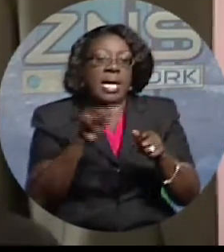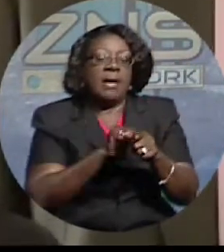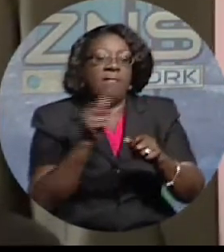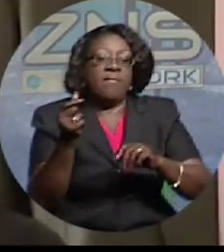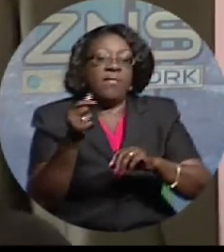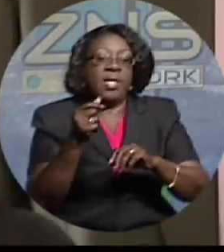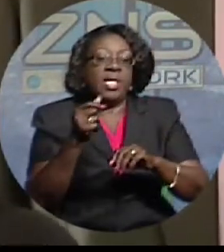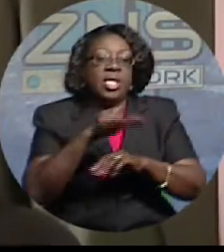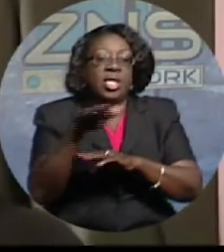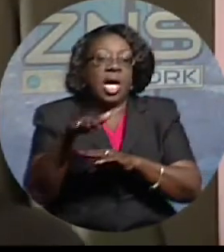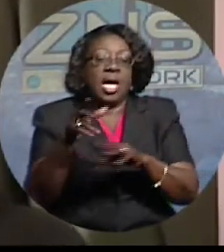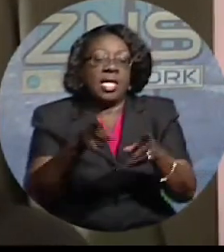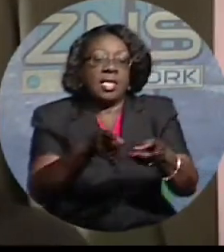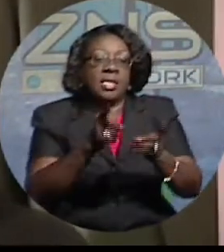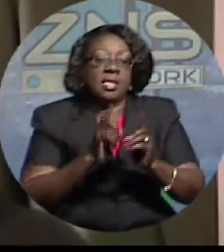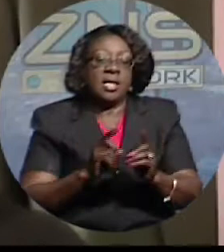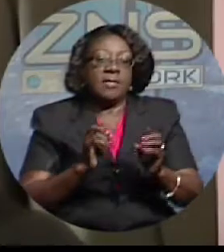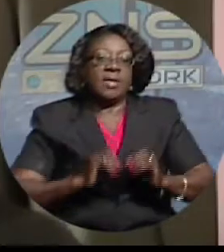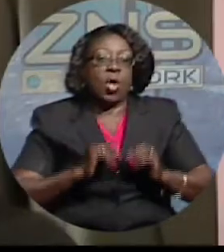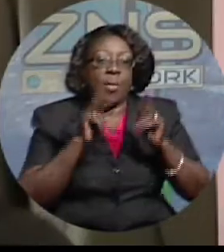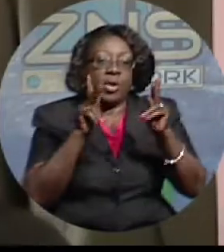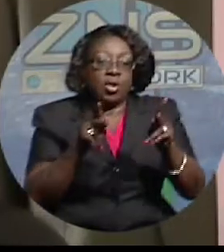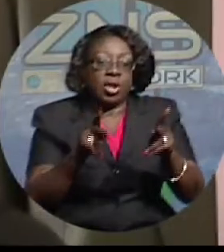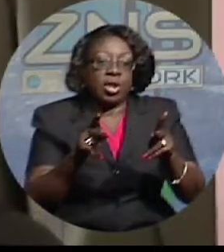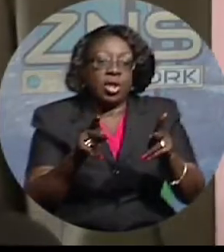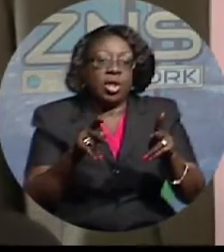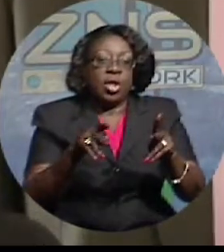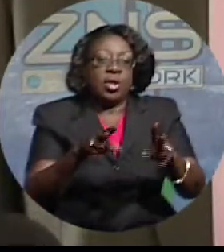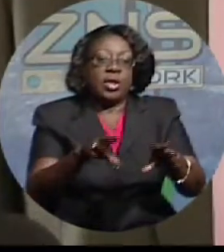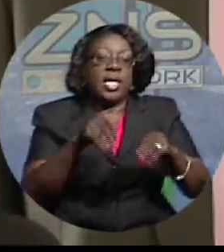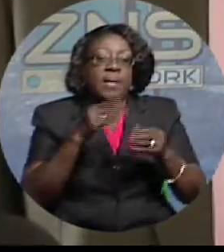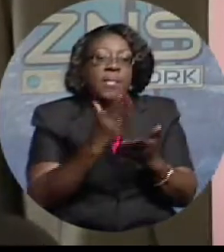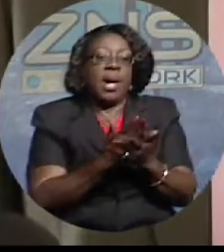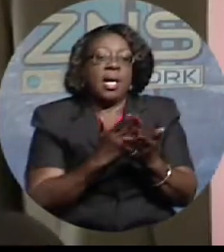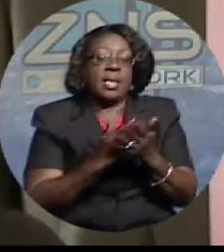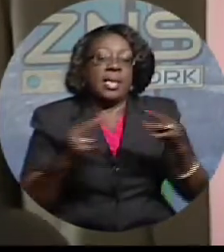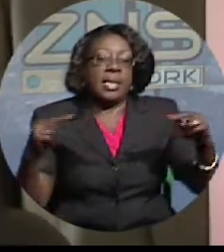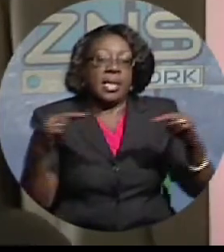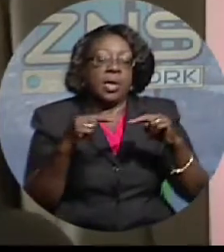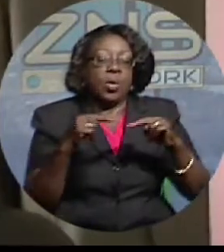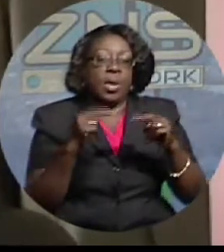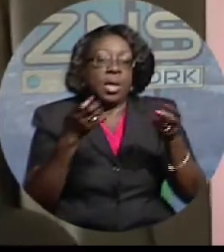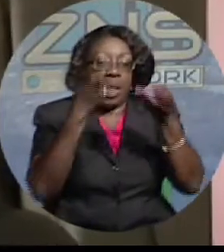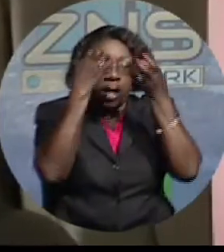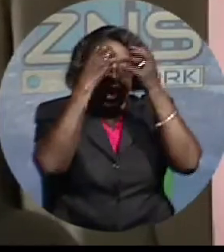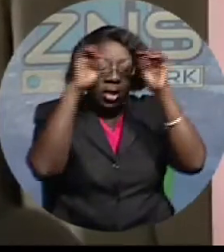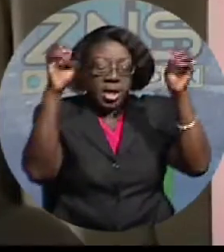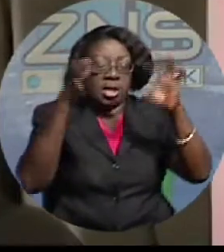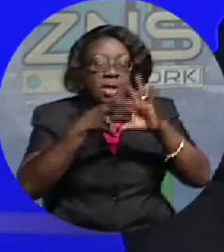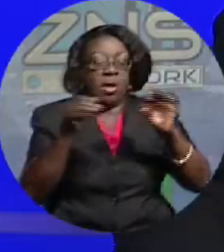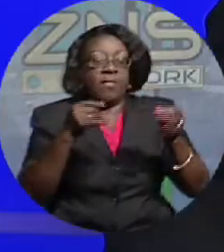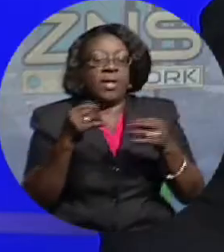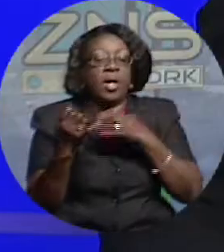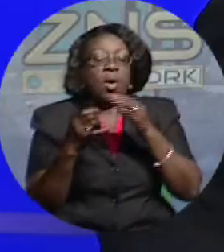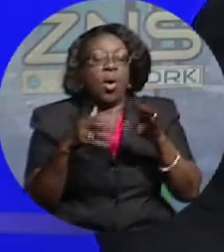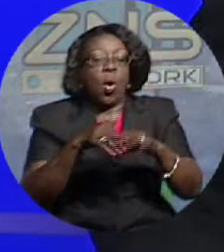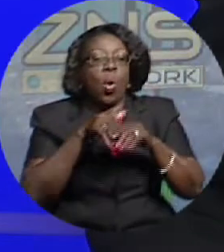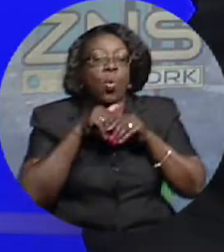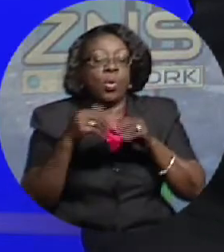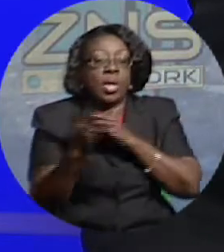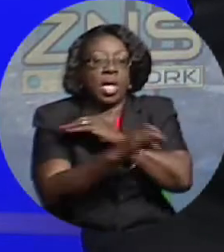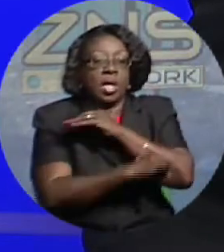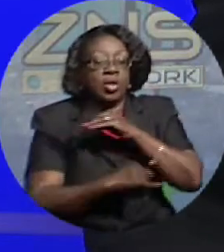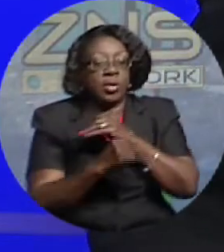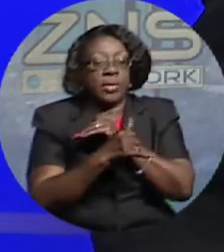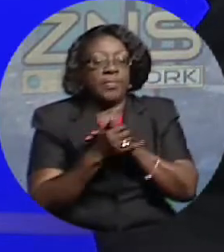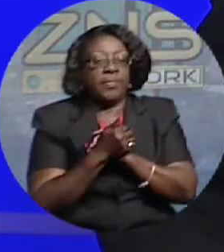child deserves an opportunity to participate in the equity or the resources of their own country. But the